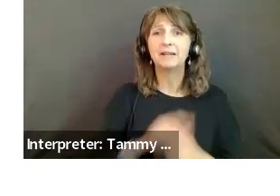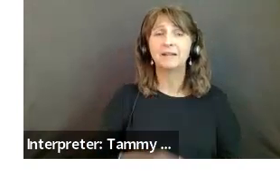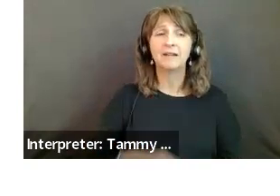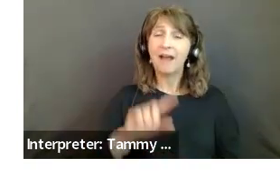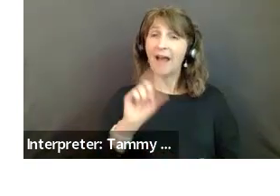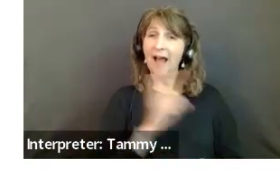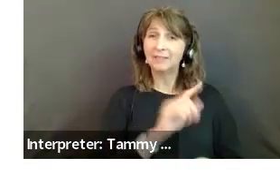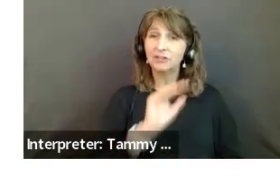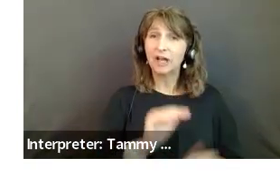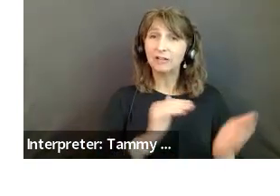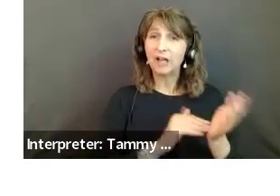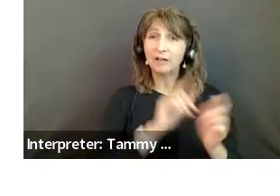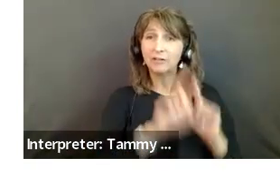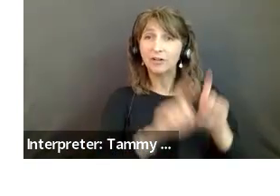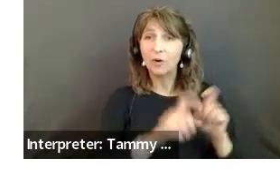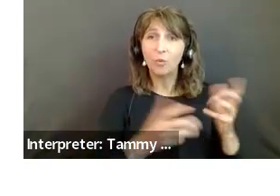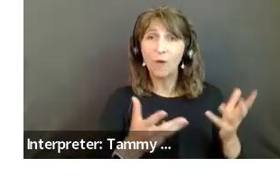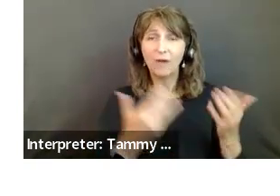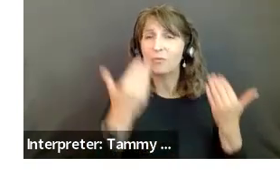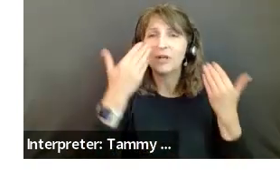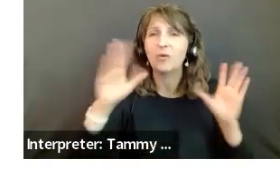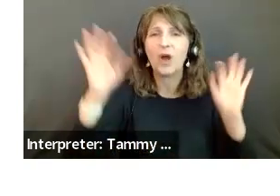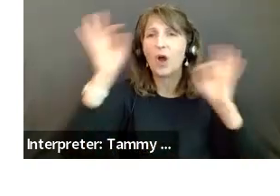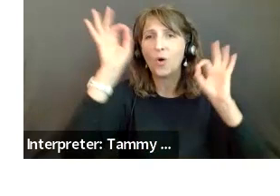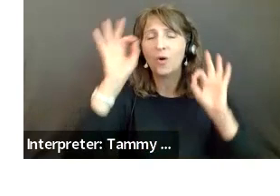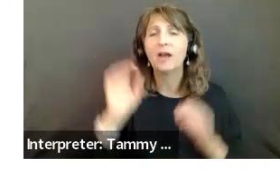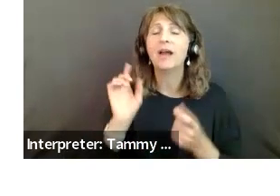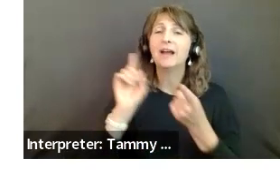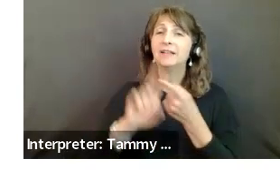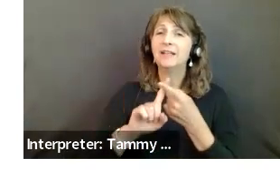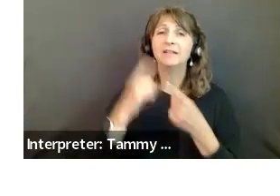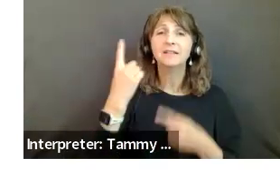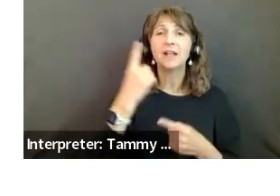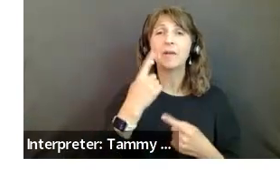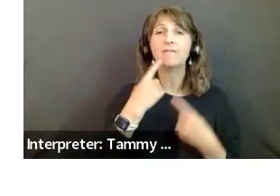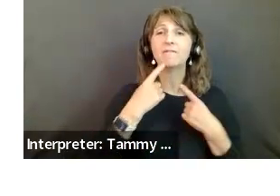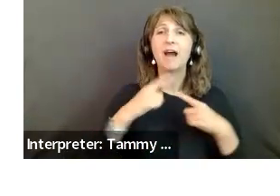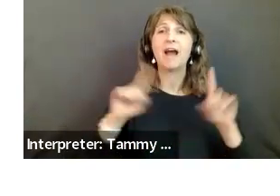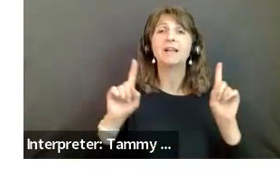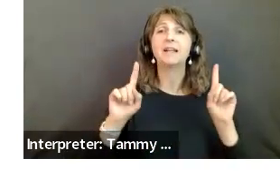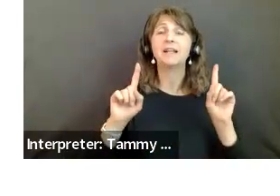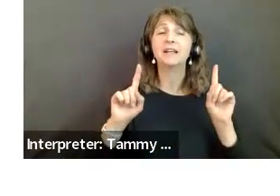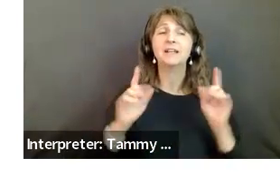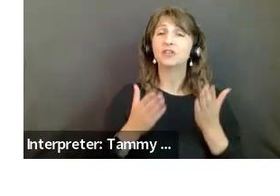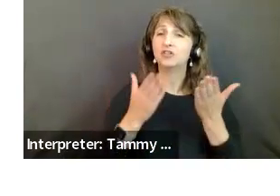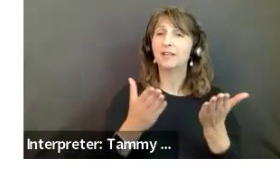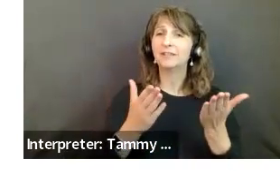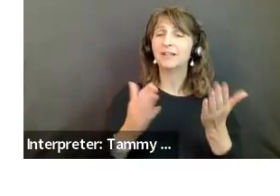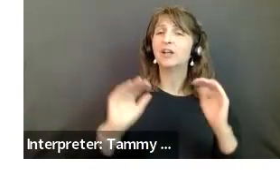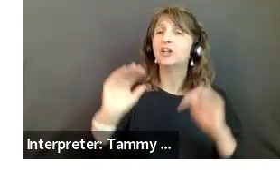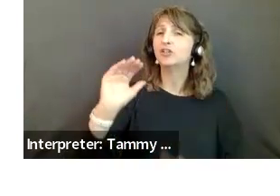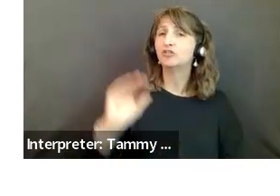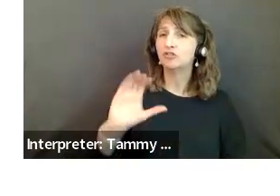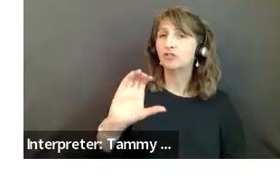direction. And so it wasn't until somebody finally suggested child search, because by that time